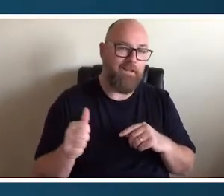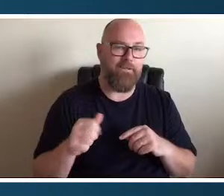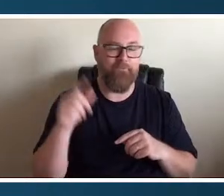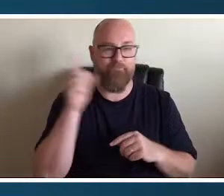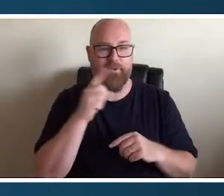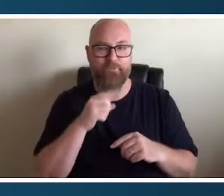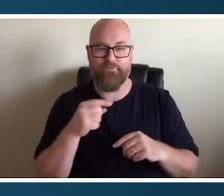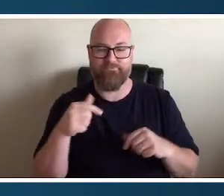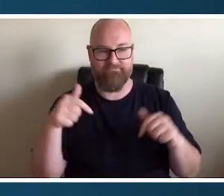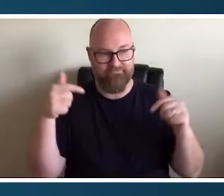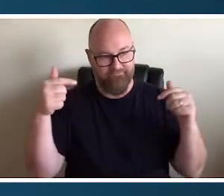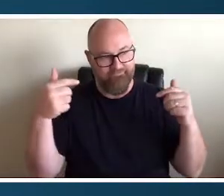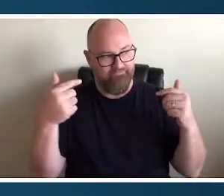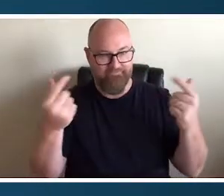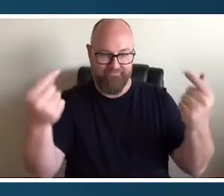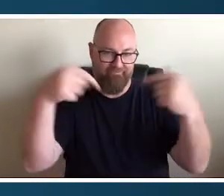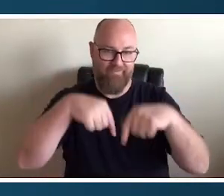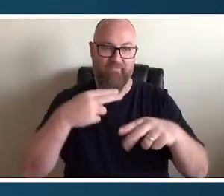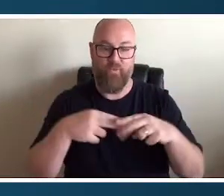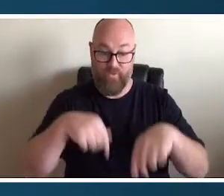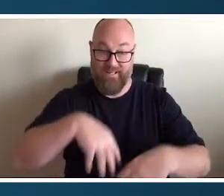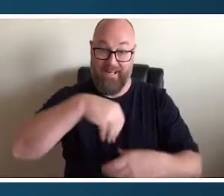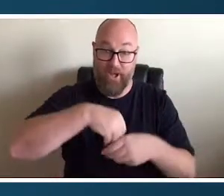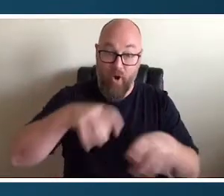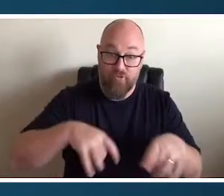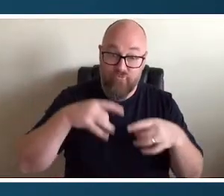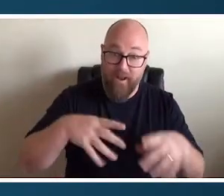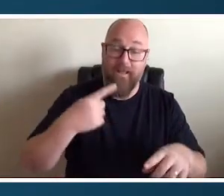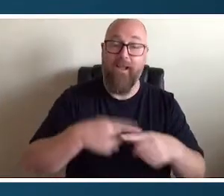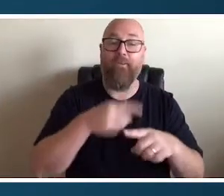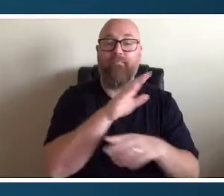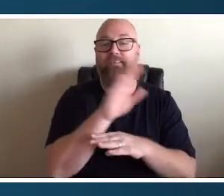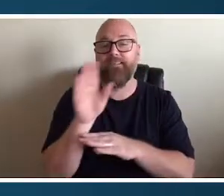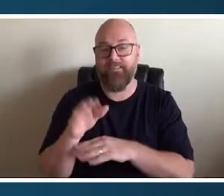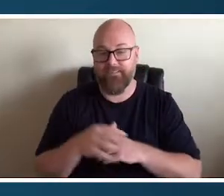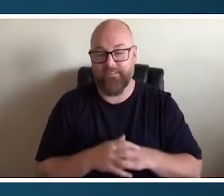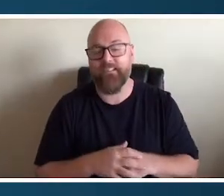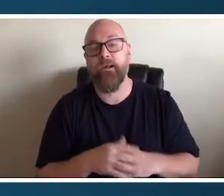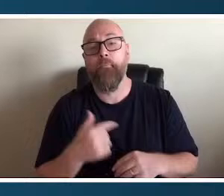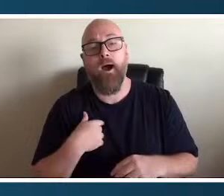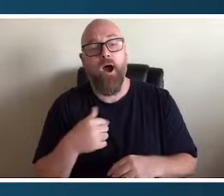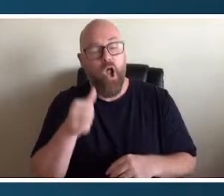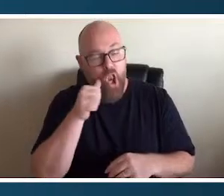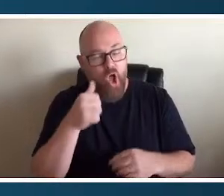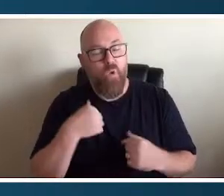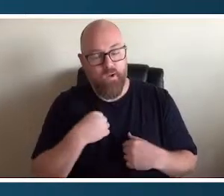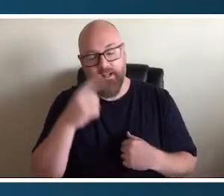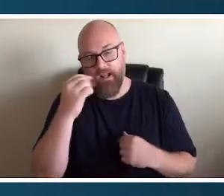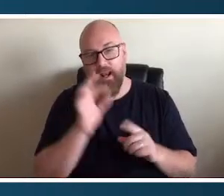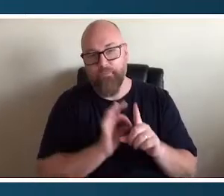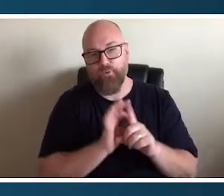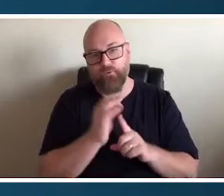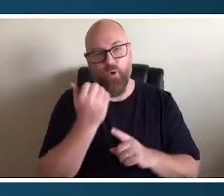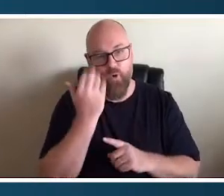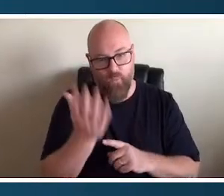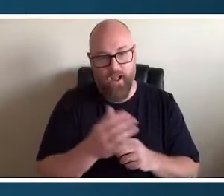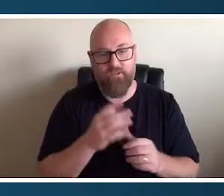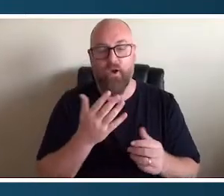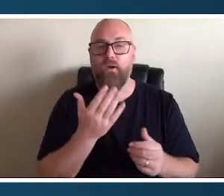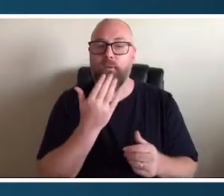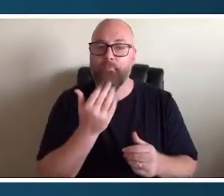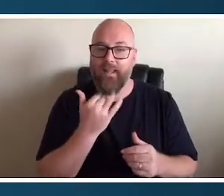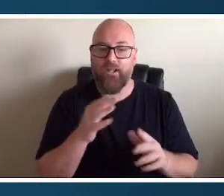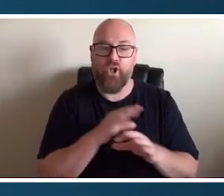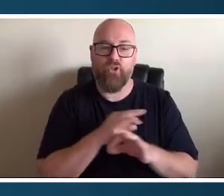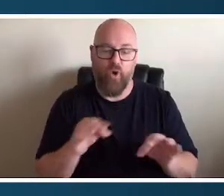inside and far beyond Australia. But we know that there's always room for improvement, so please don't forget to give us